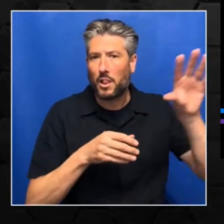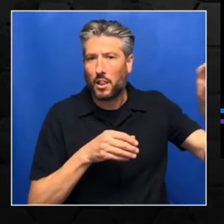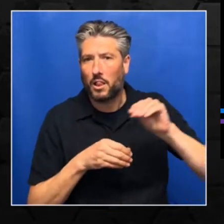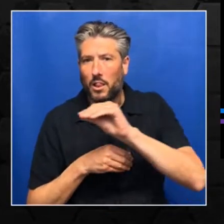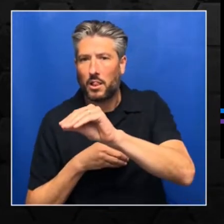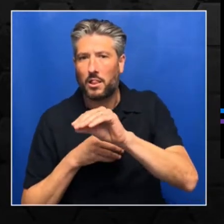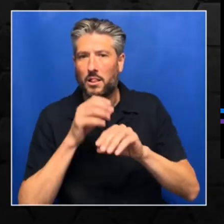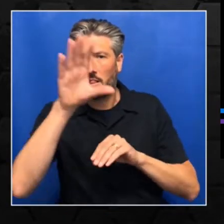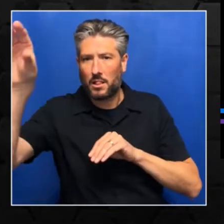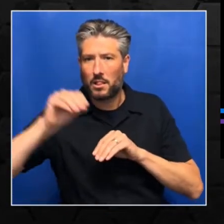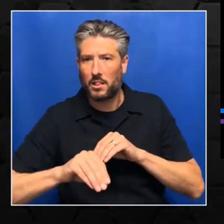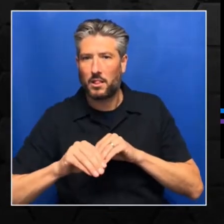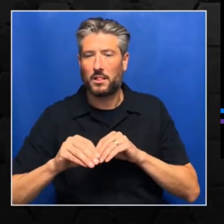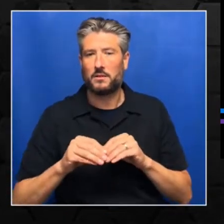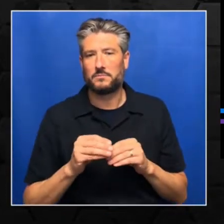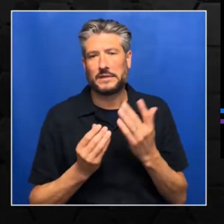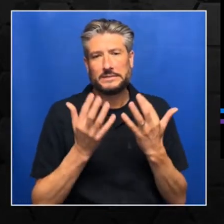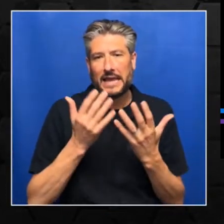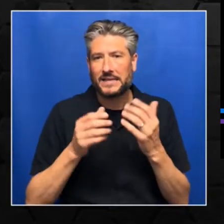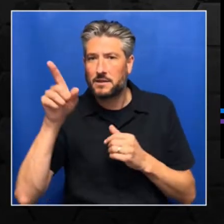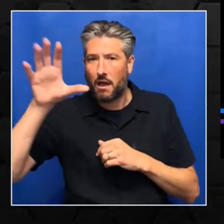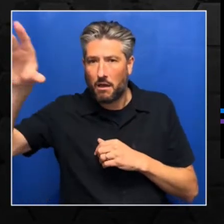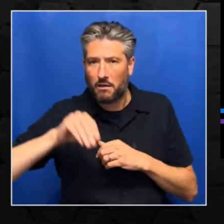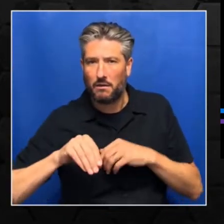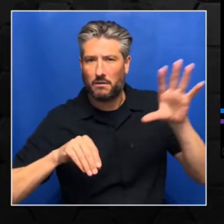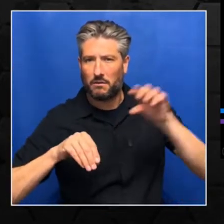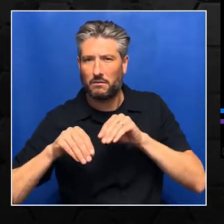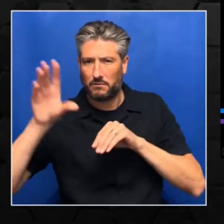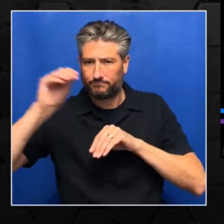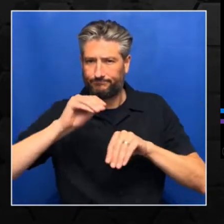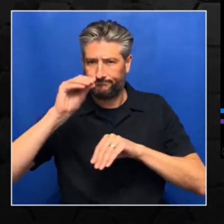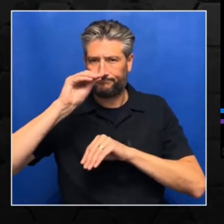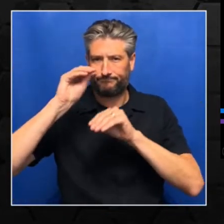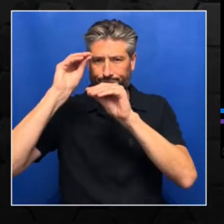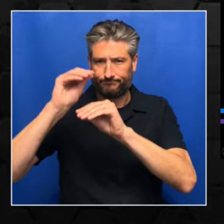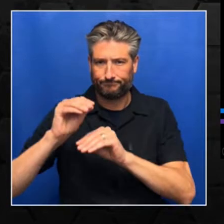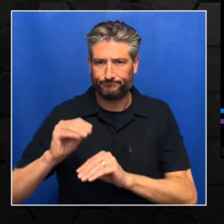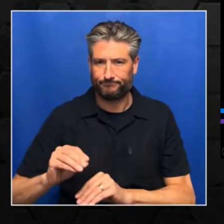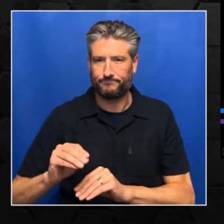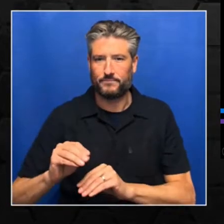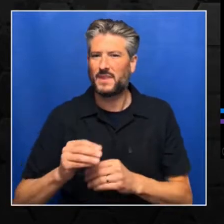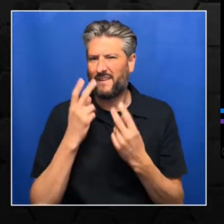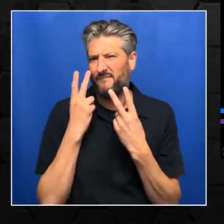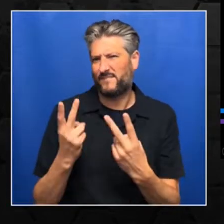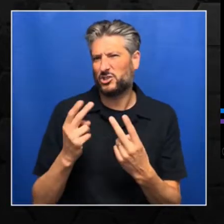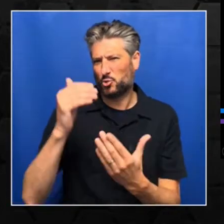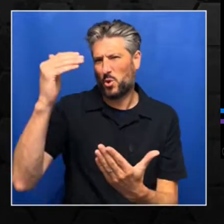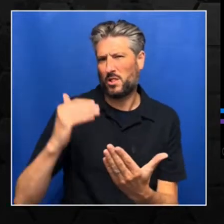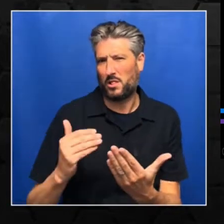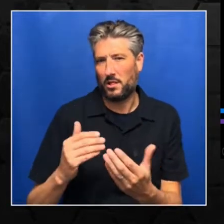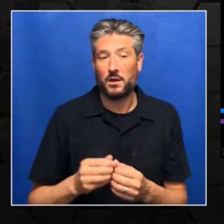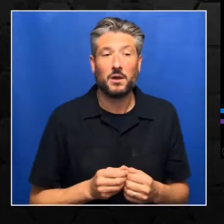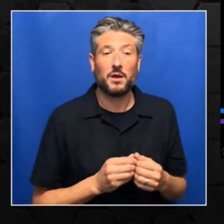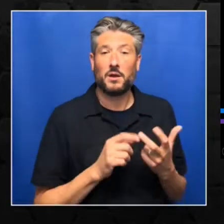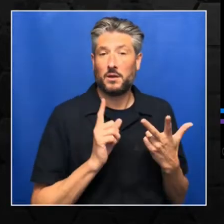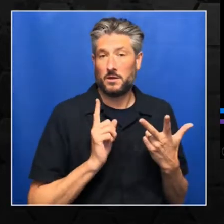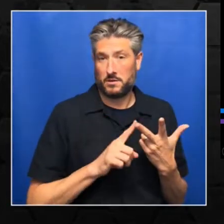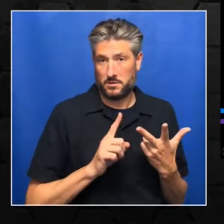data they want to use, etc. It's a matter of drag and drop. And then data and compute management is